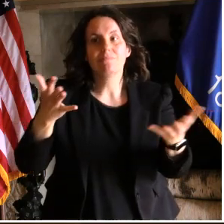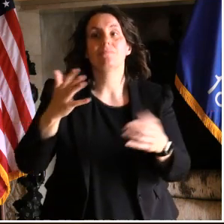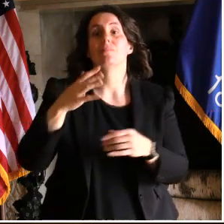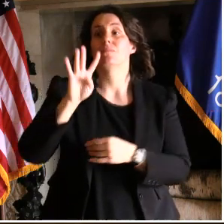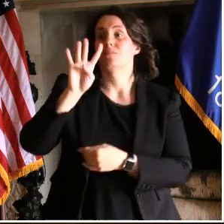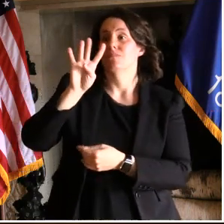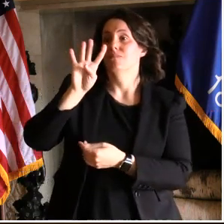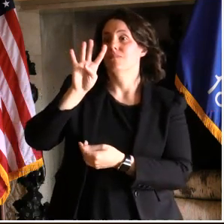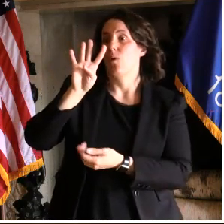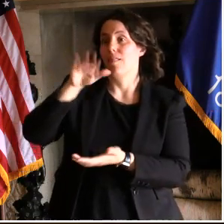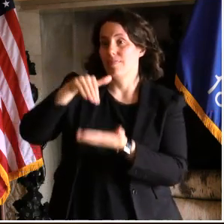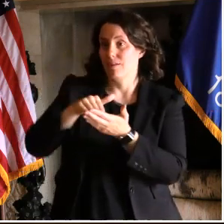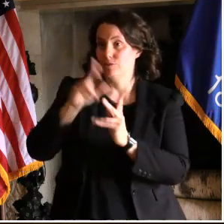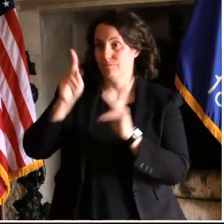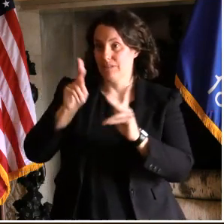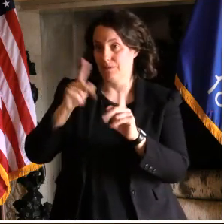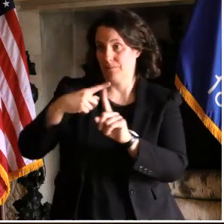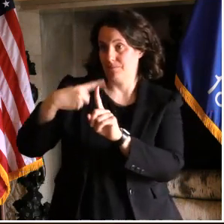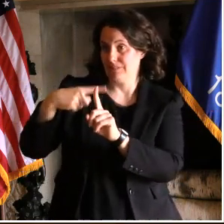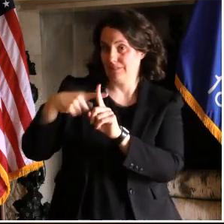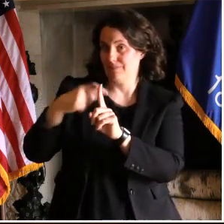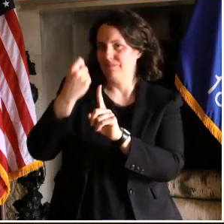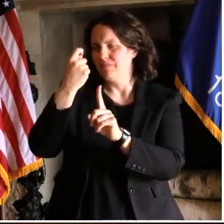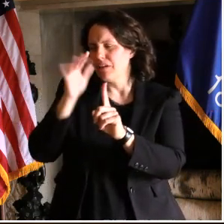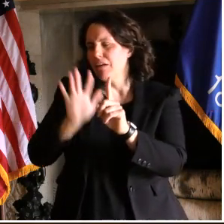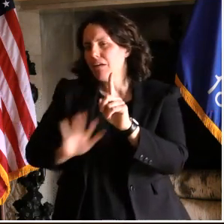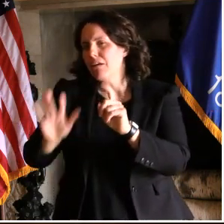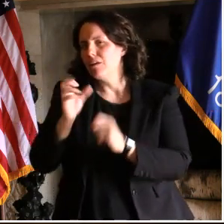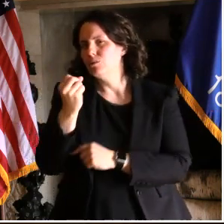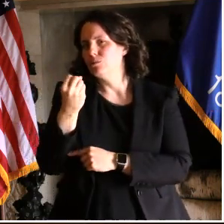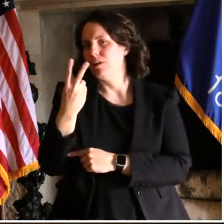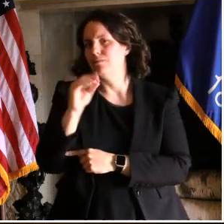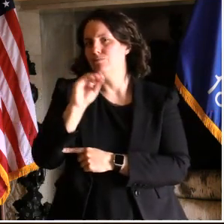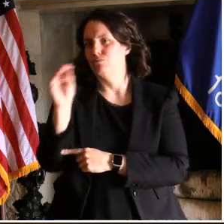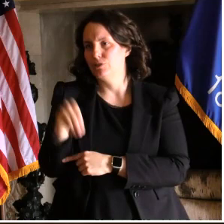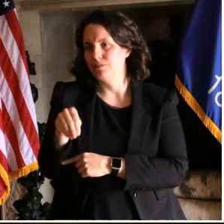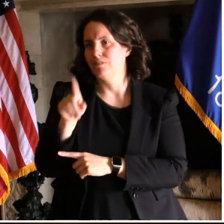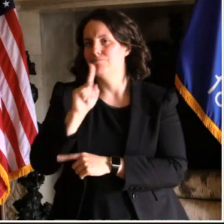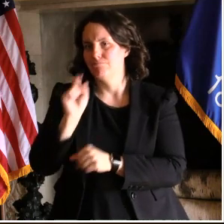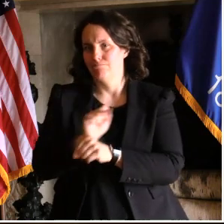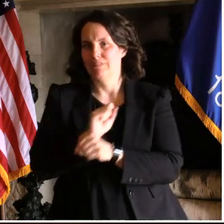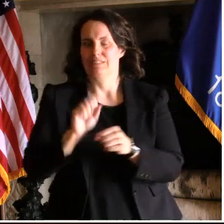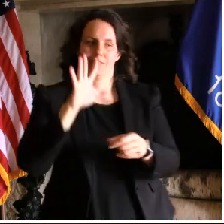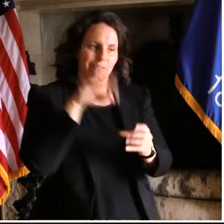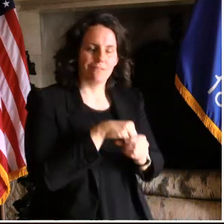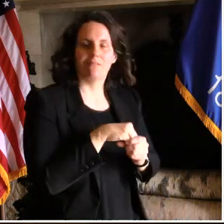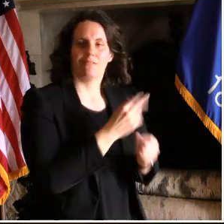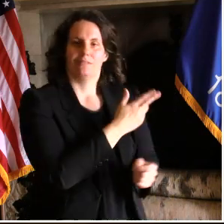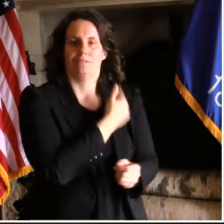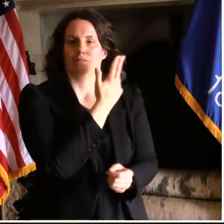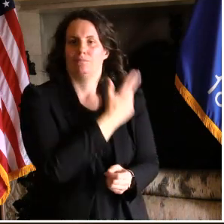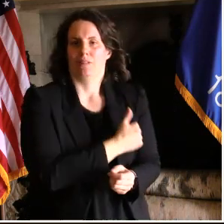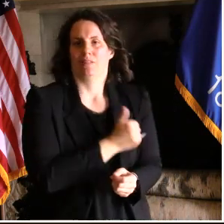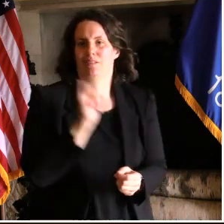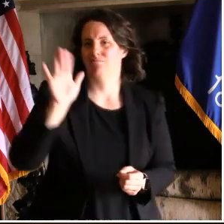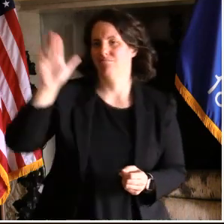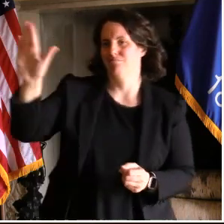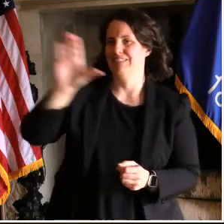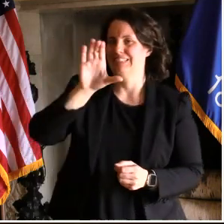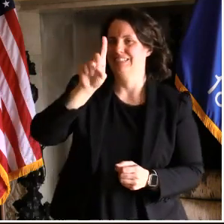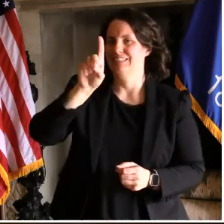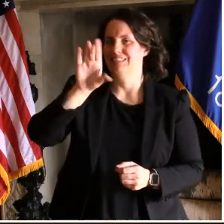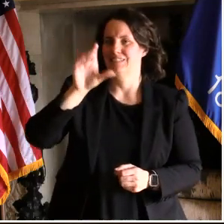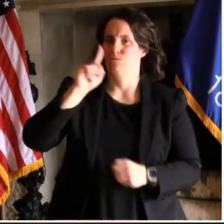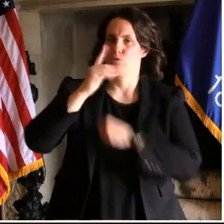actively trying to develop better informatics systems so we know exactly who is hospitalized when. That's a priority for us as